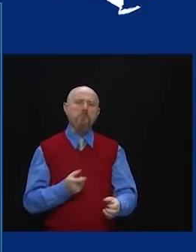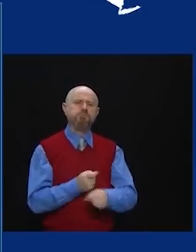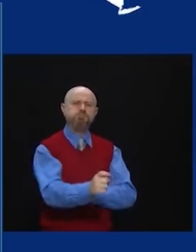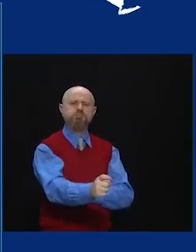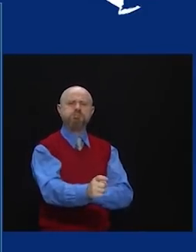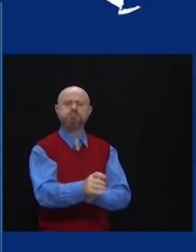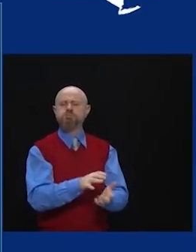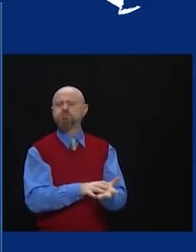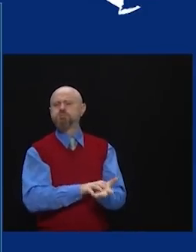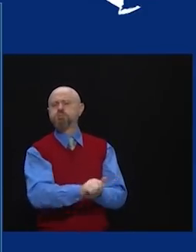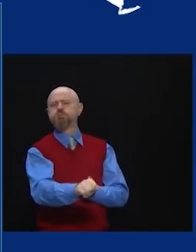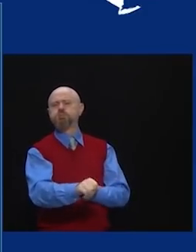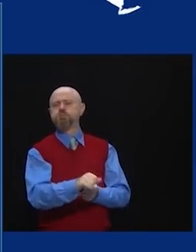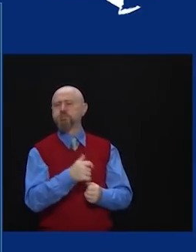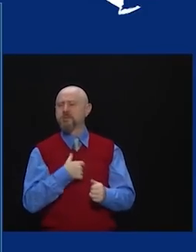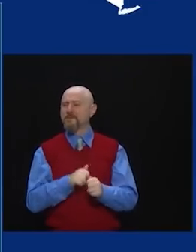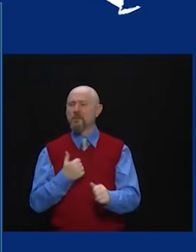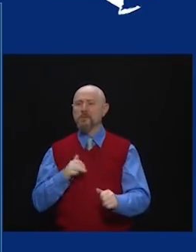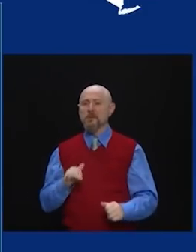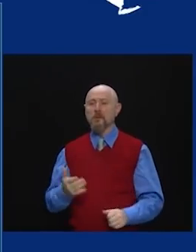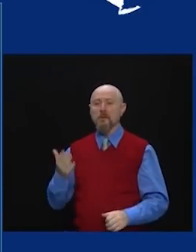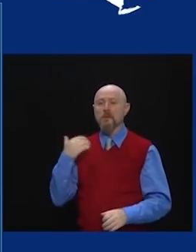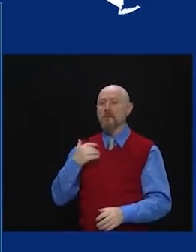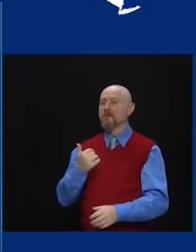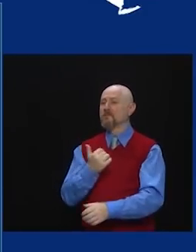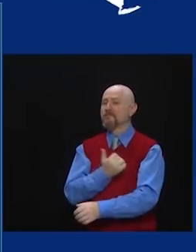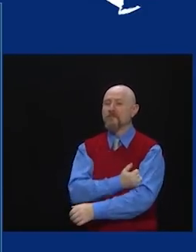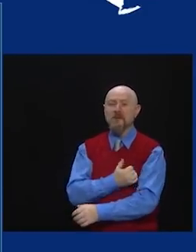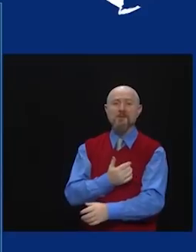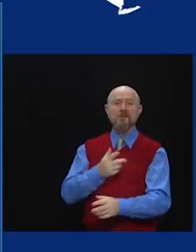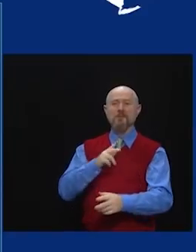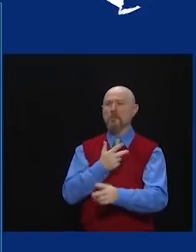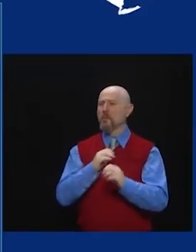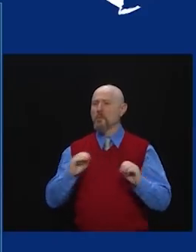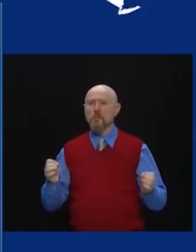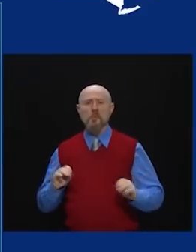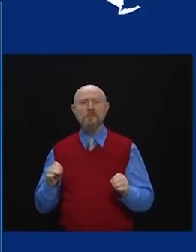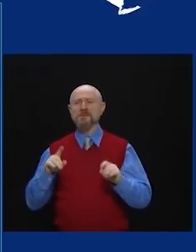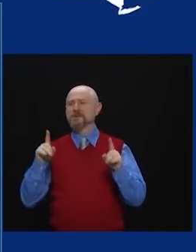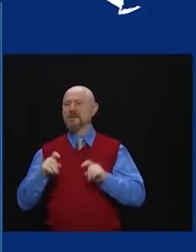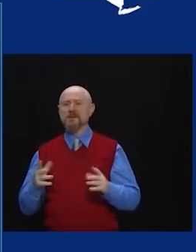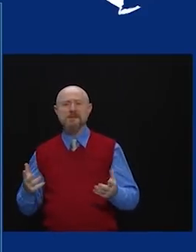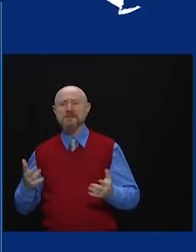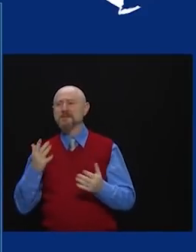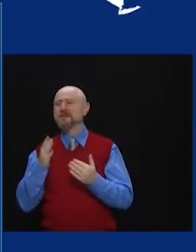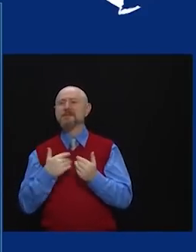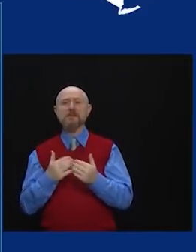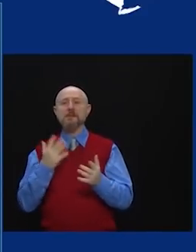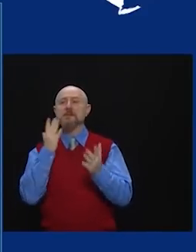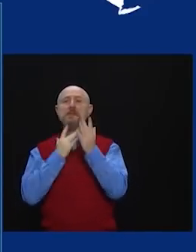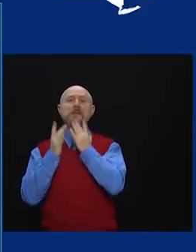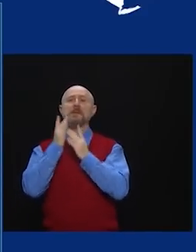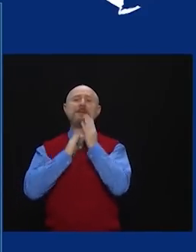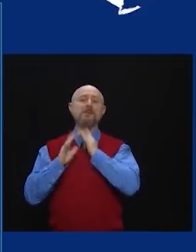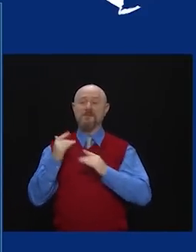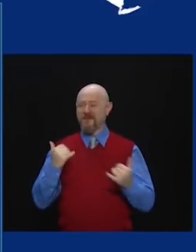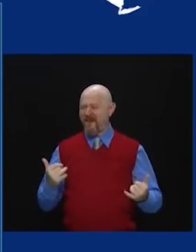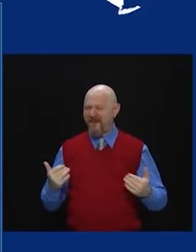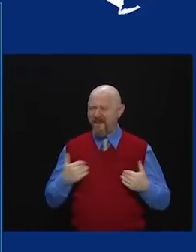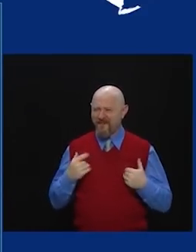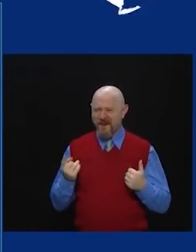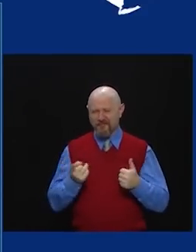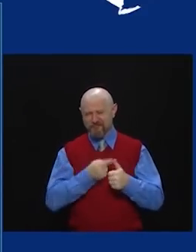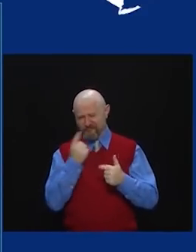have boosters, we didn't have the rapid testing available. So now if we make sure that everyone's safe when they return, continue following the practices